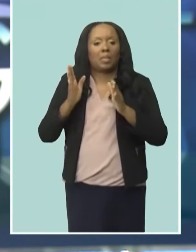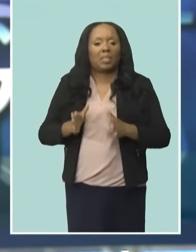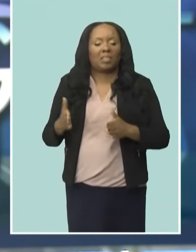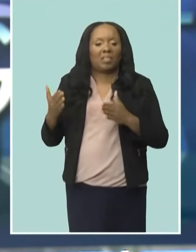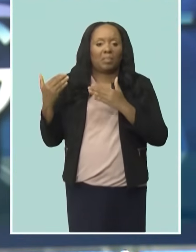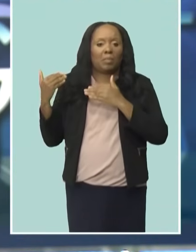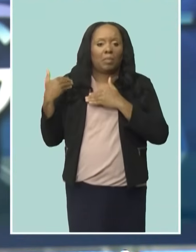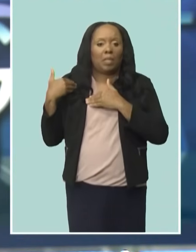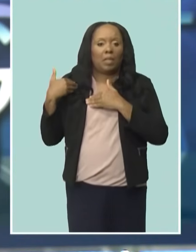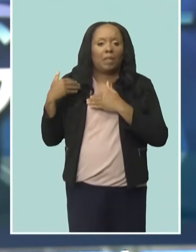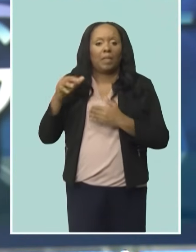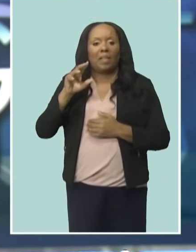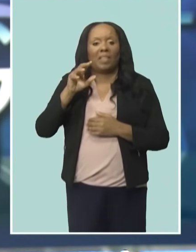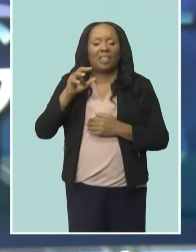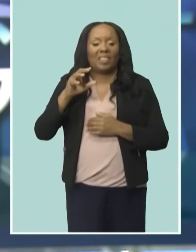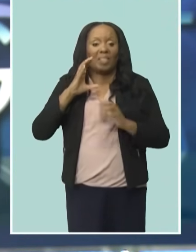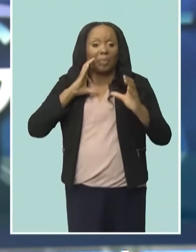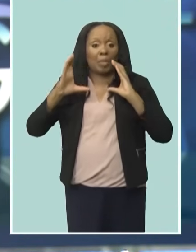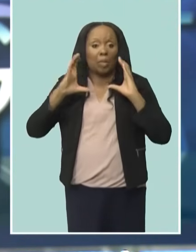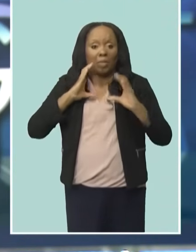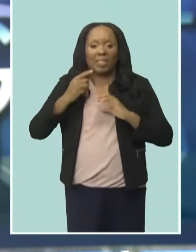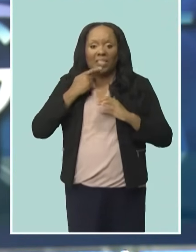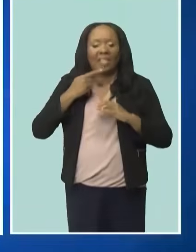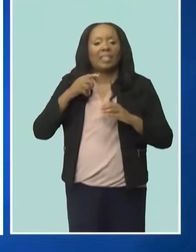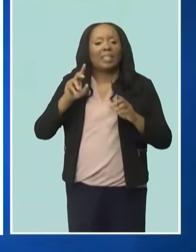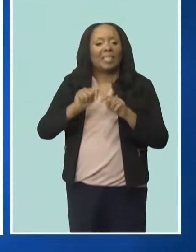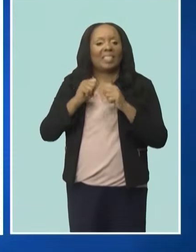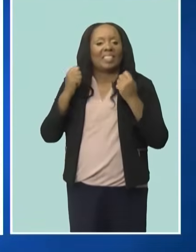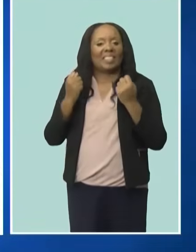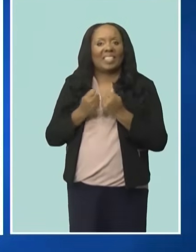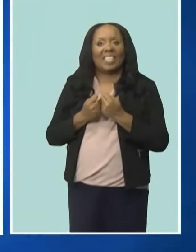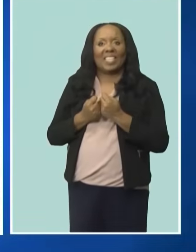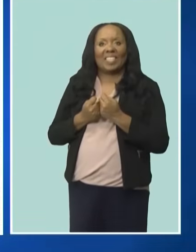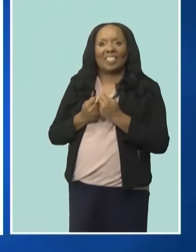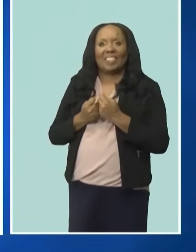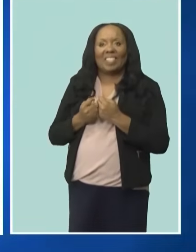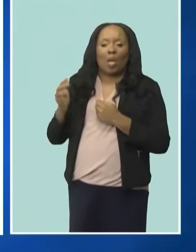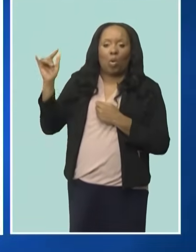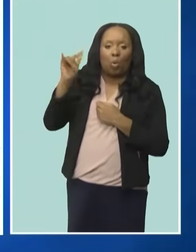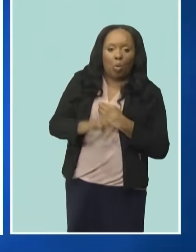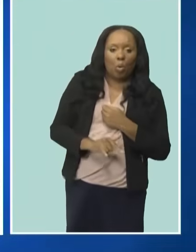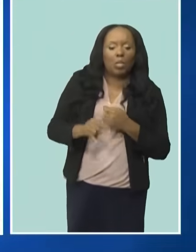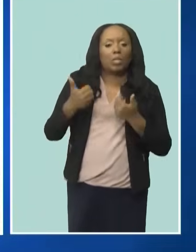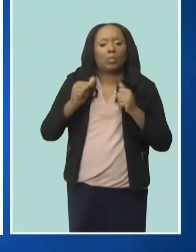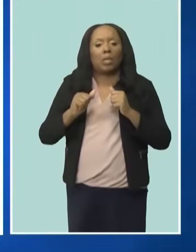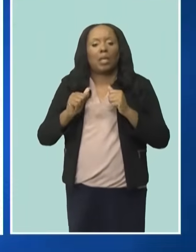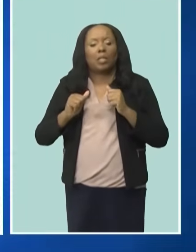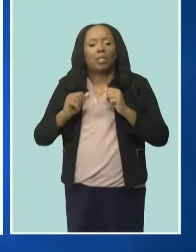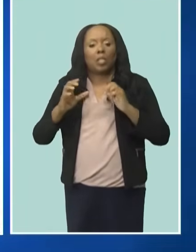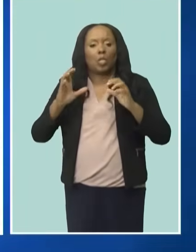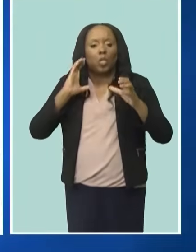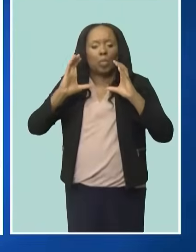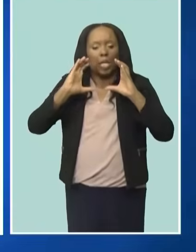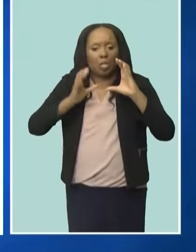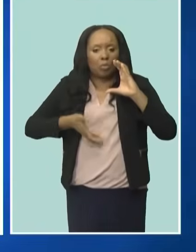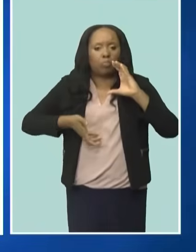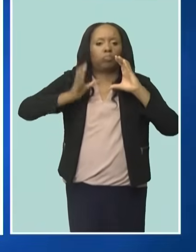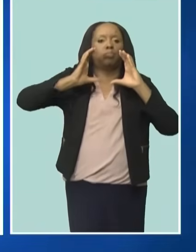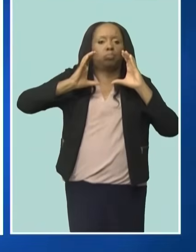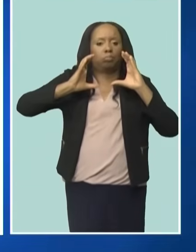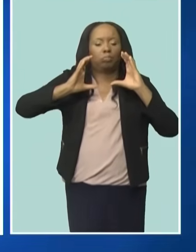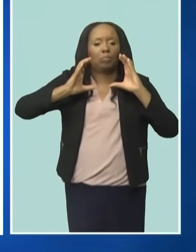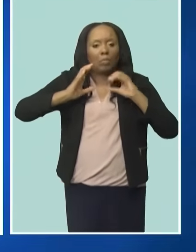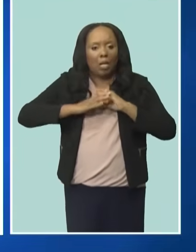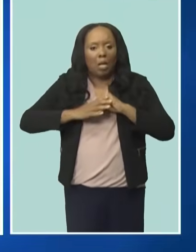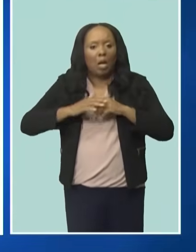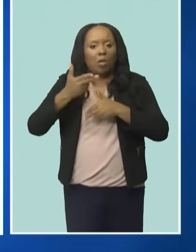Vaz, says teams are currently on the ground assessing damage and working to restore communication on the island. This after Hurricane